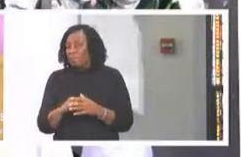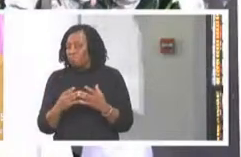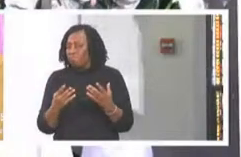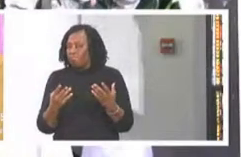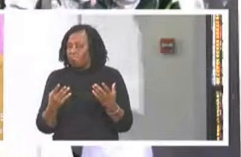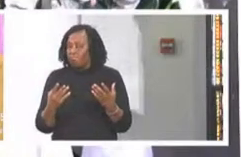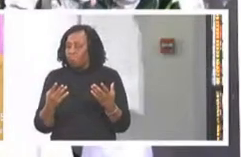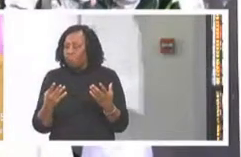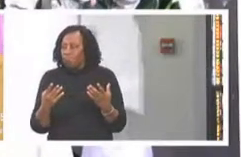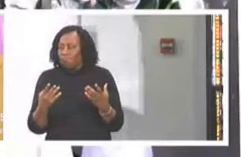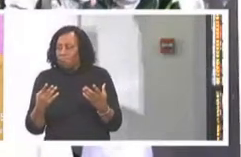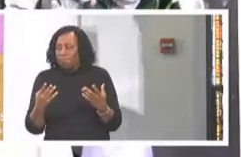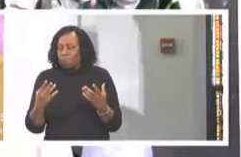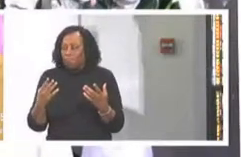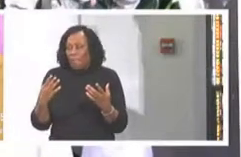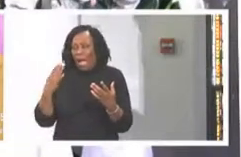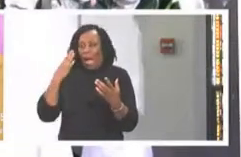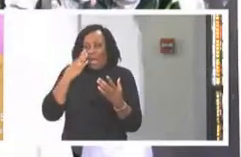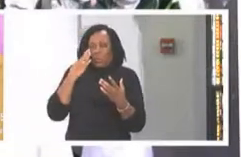it sound like we came through